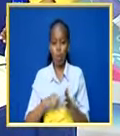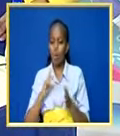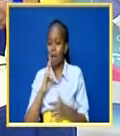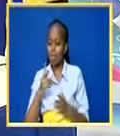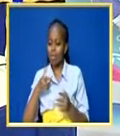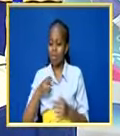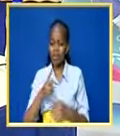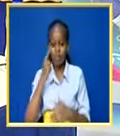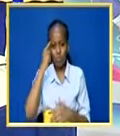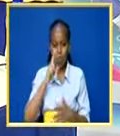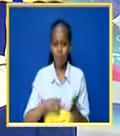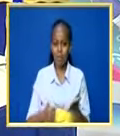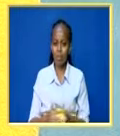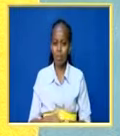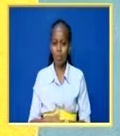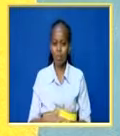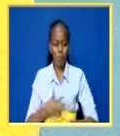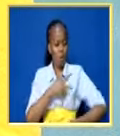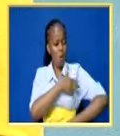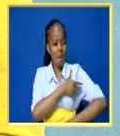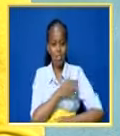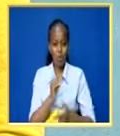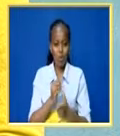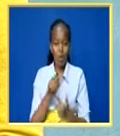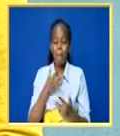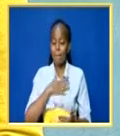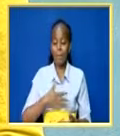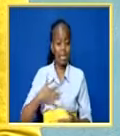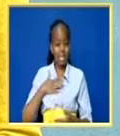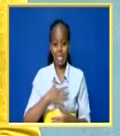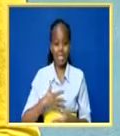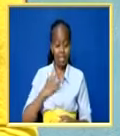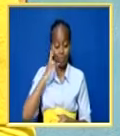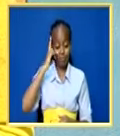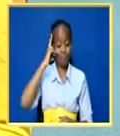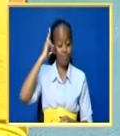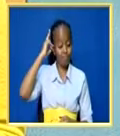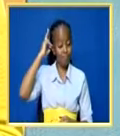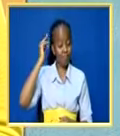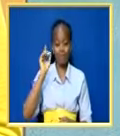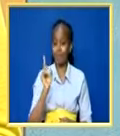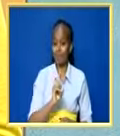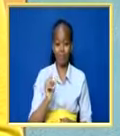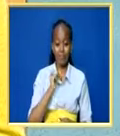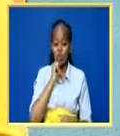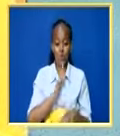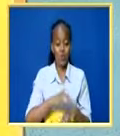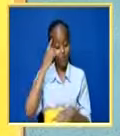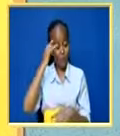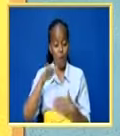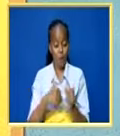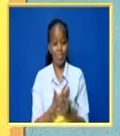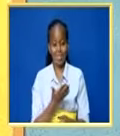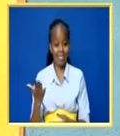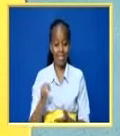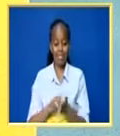for? For shaving hair? No. Let's not shave one chico's hair. That will not be good for anybody. No. That